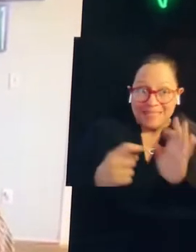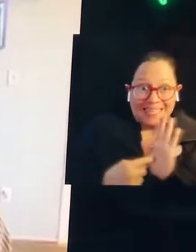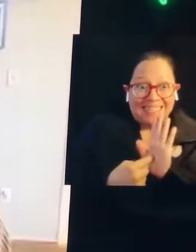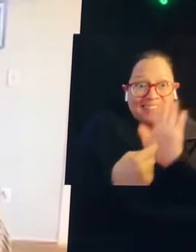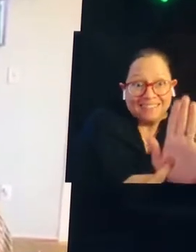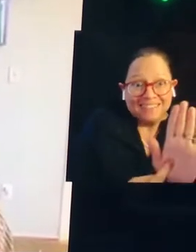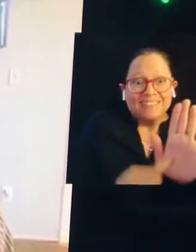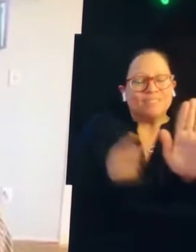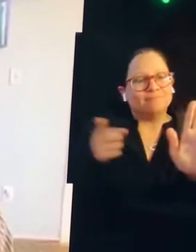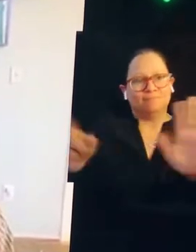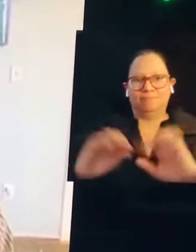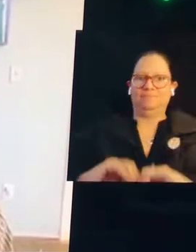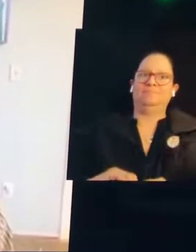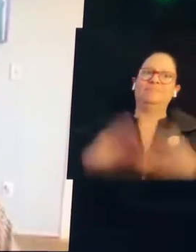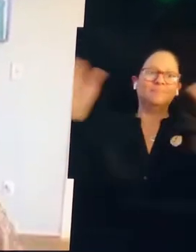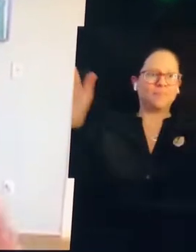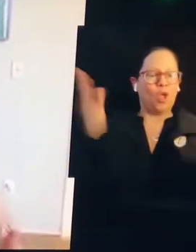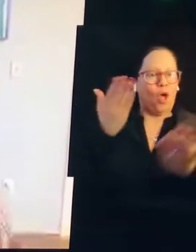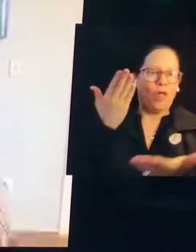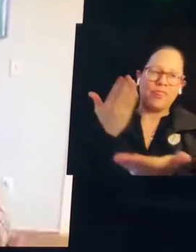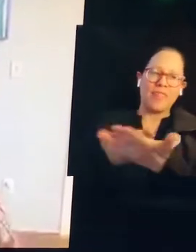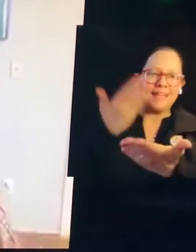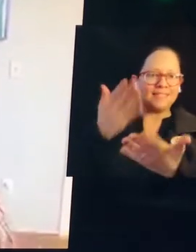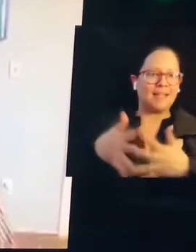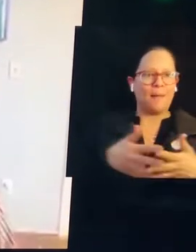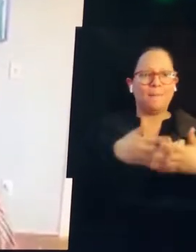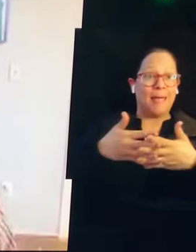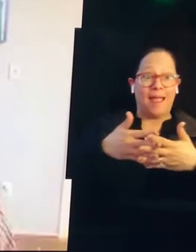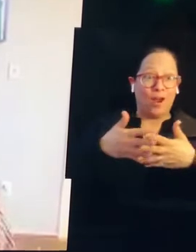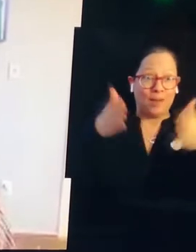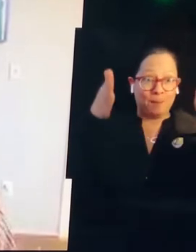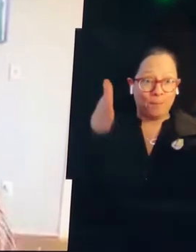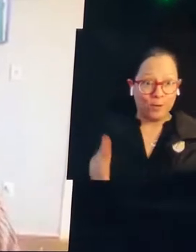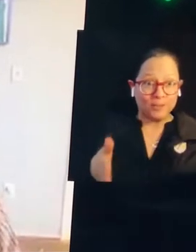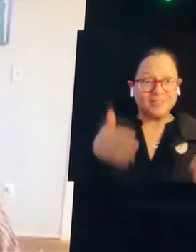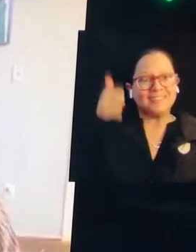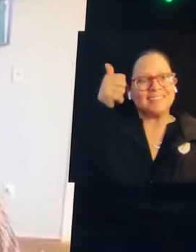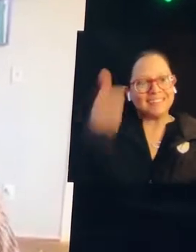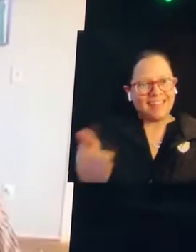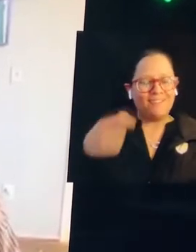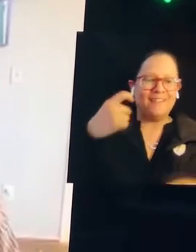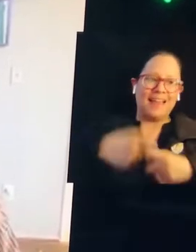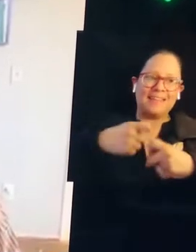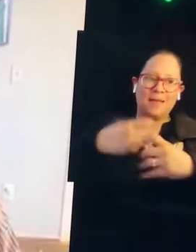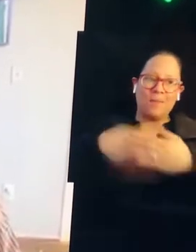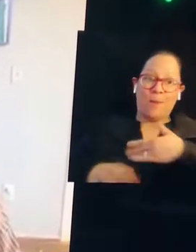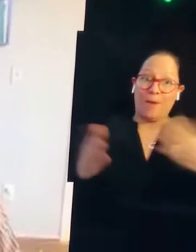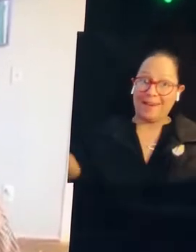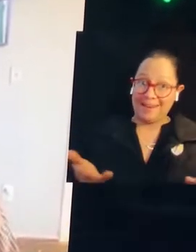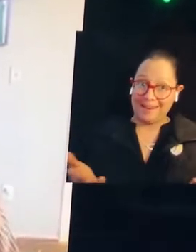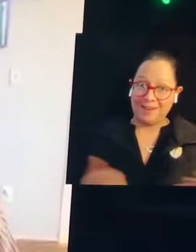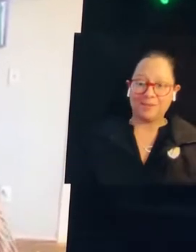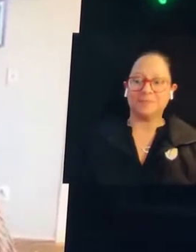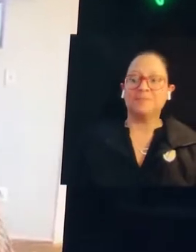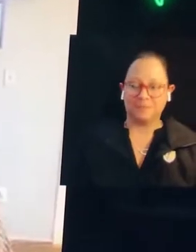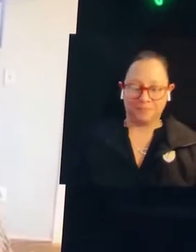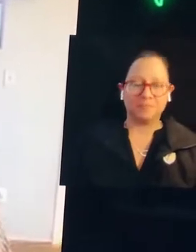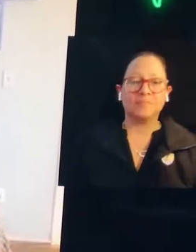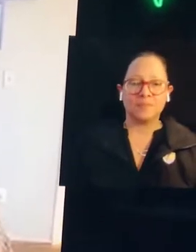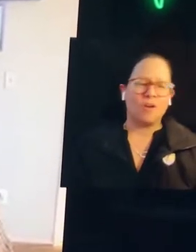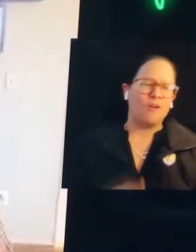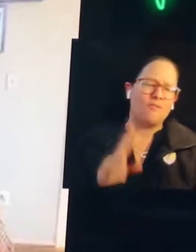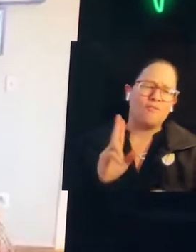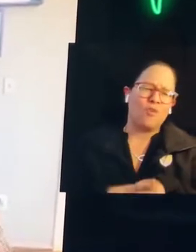across as an authentic American Latina, born in the United States. And of course, being herself. Not only